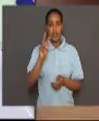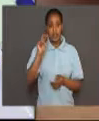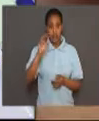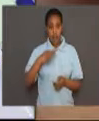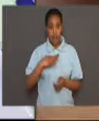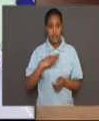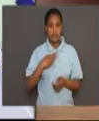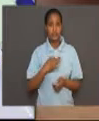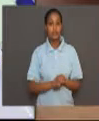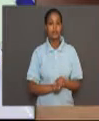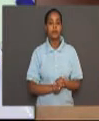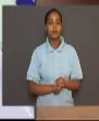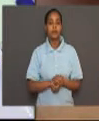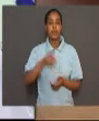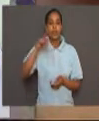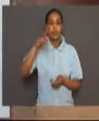nylon,